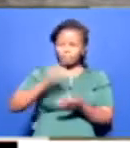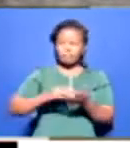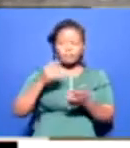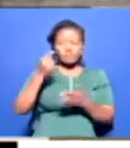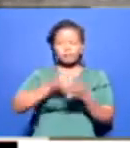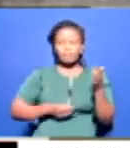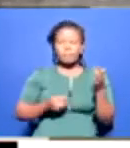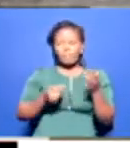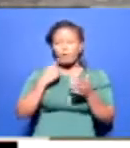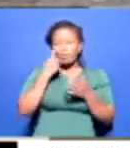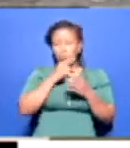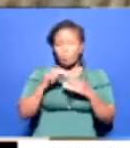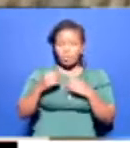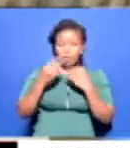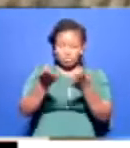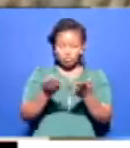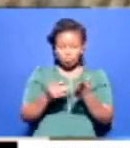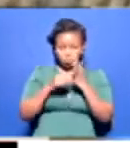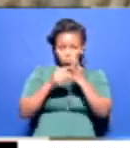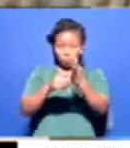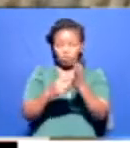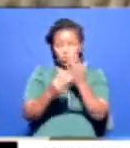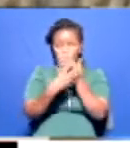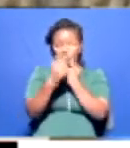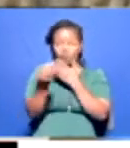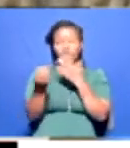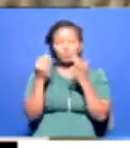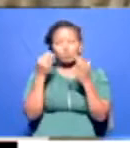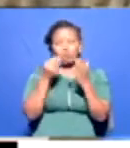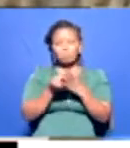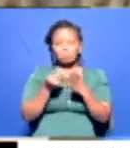submit hard copies or photocopies of identification cards